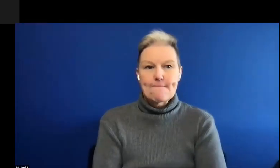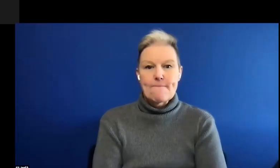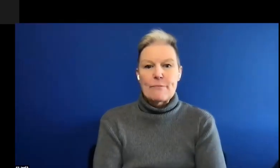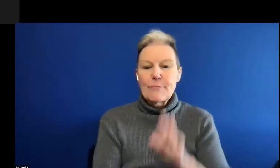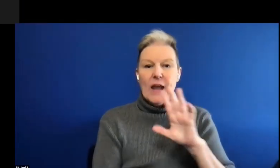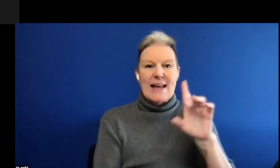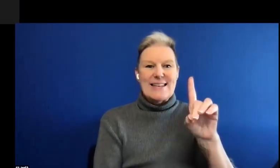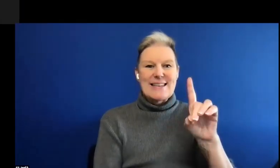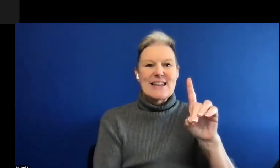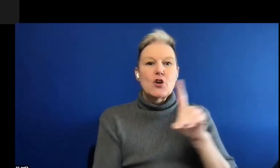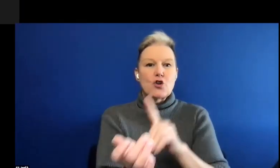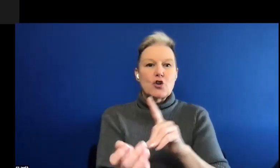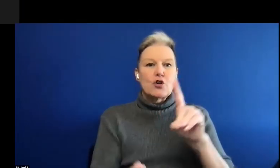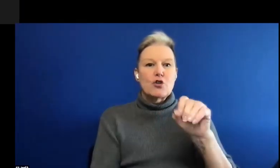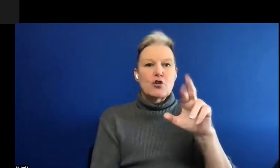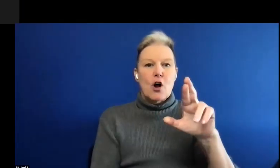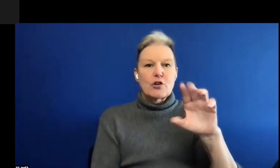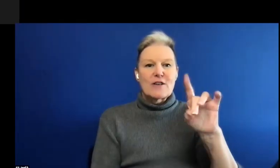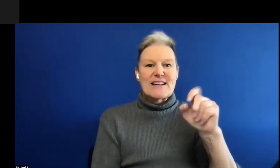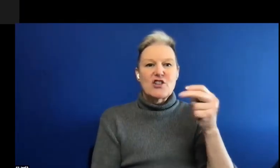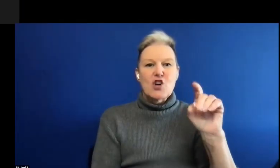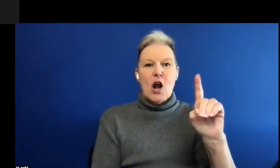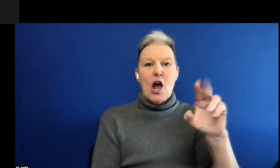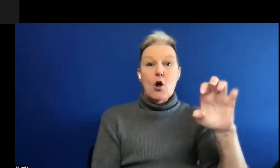Hello, my name is Dr. Deshauna Reed. Hopefully you can hear me.